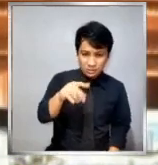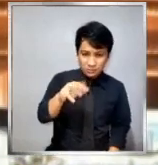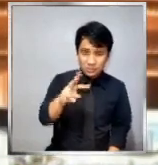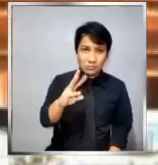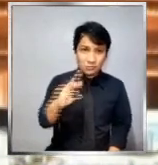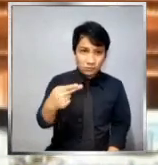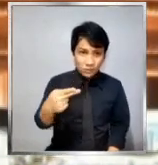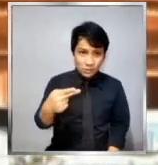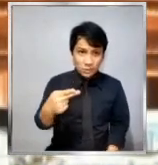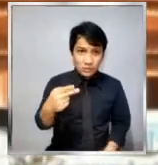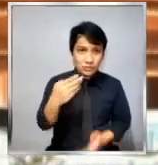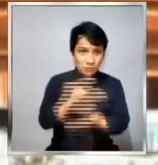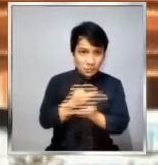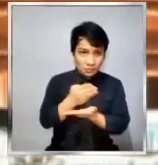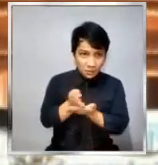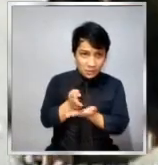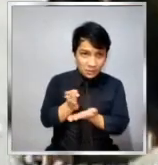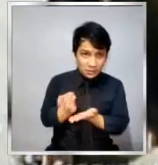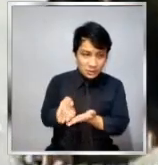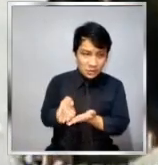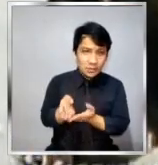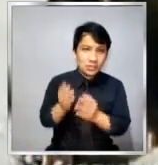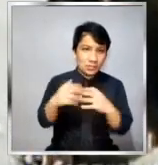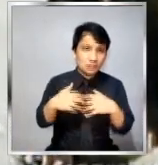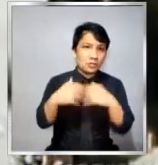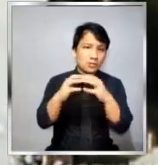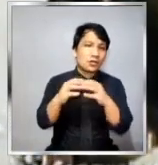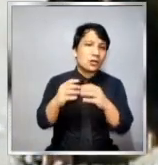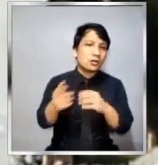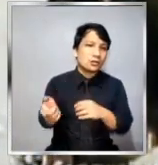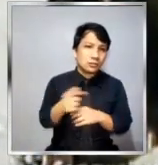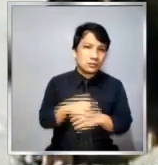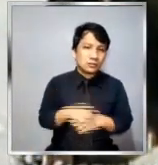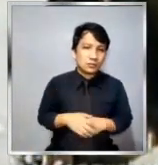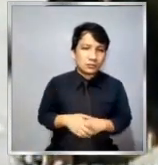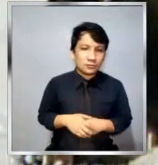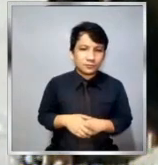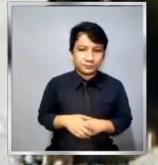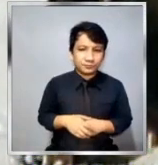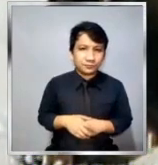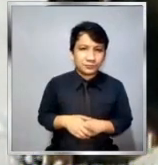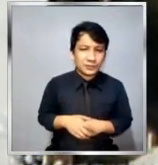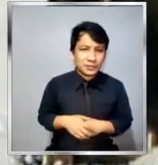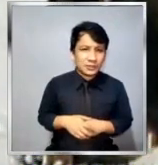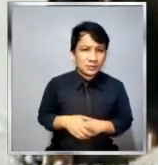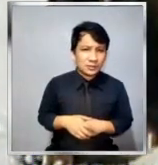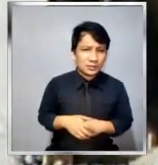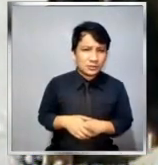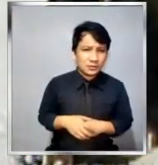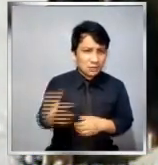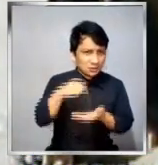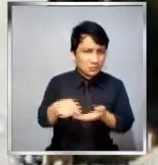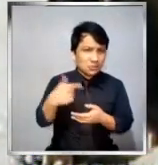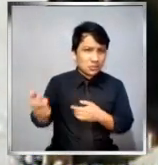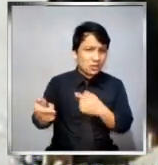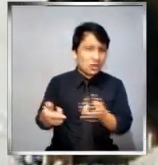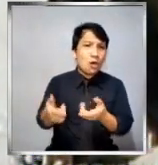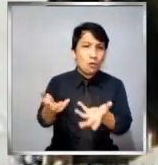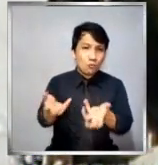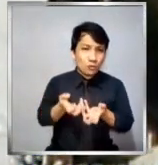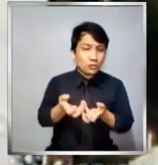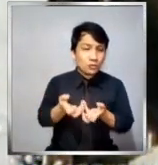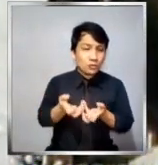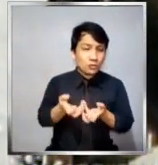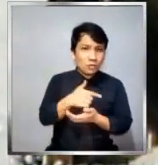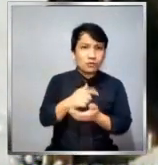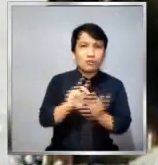highways, transportation. Although wala akong ano sa mga secretary, gusto ko lang malaman ng anong project.